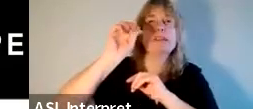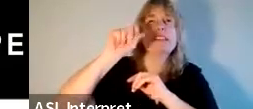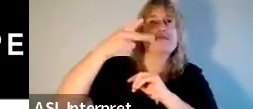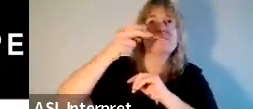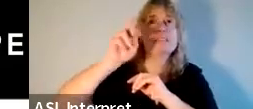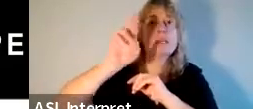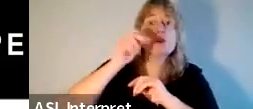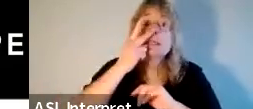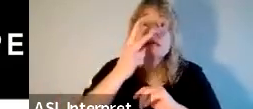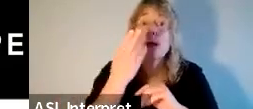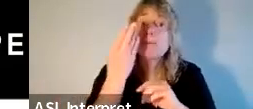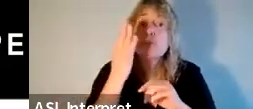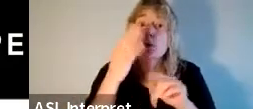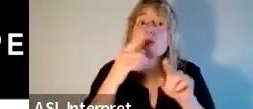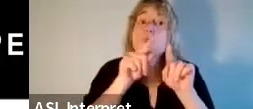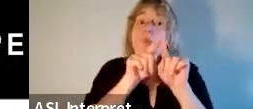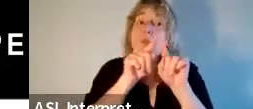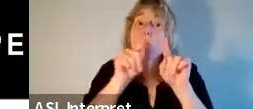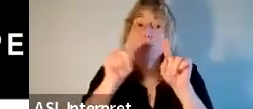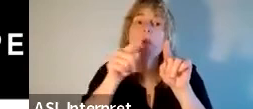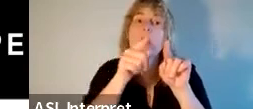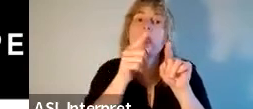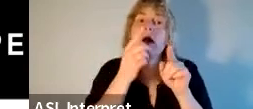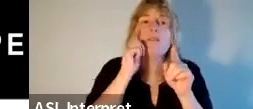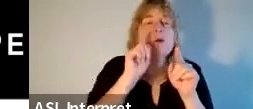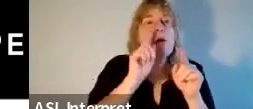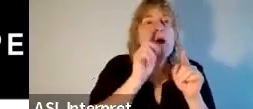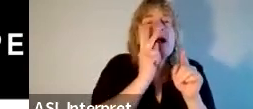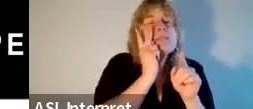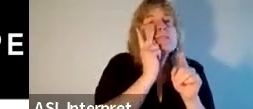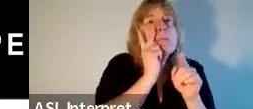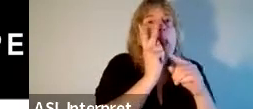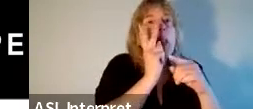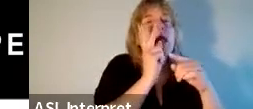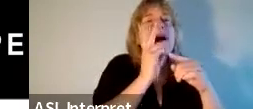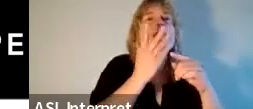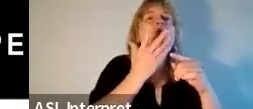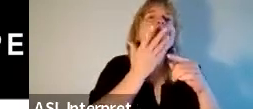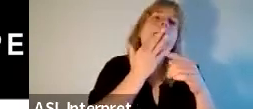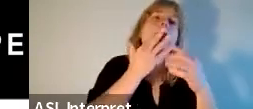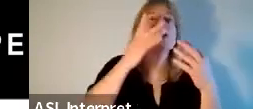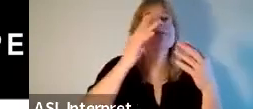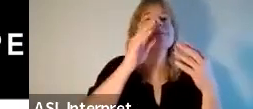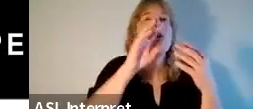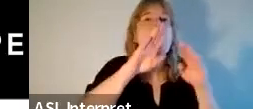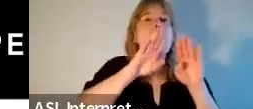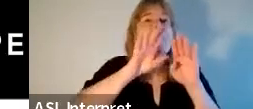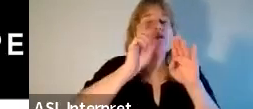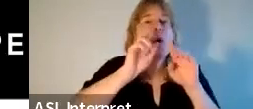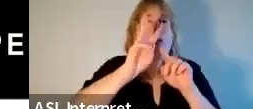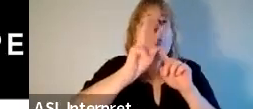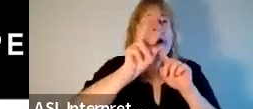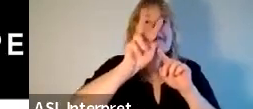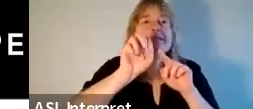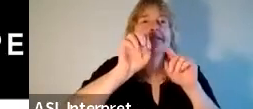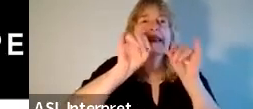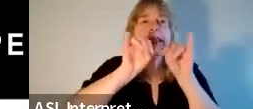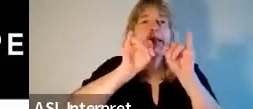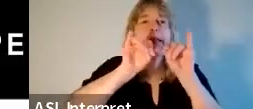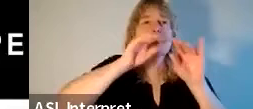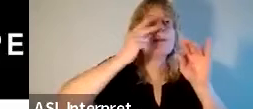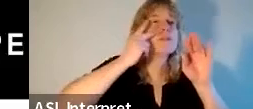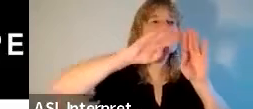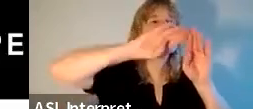from the visible rainbow wavelengths we can see with the human eye at the far left, all the way out into what we call